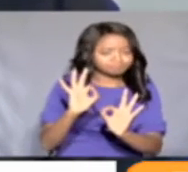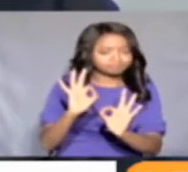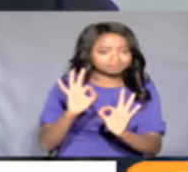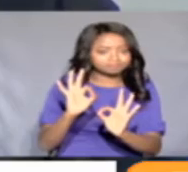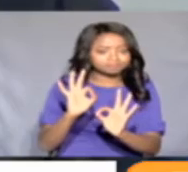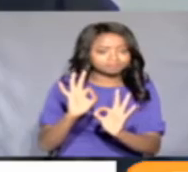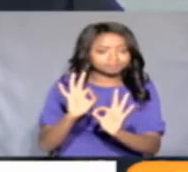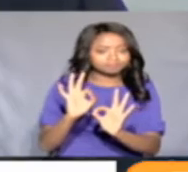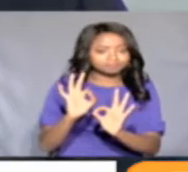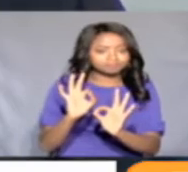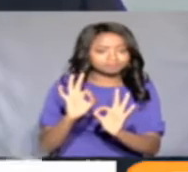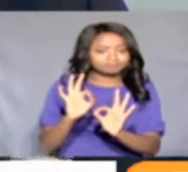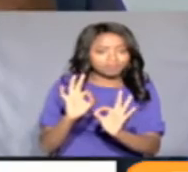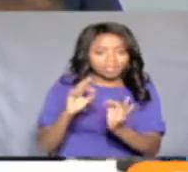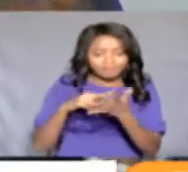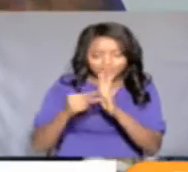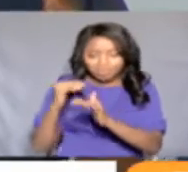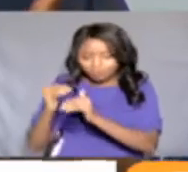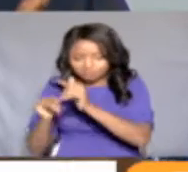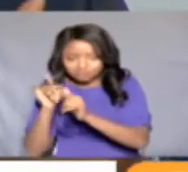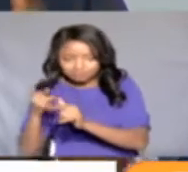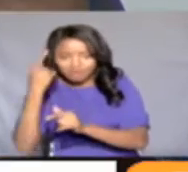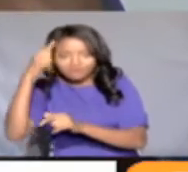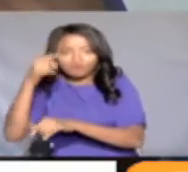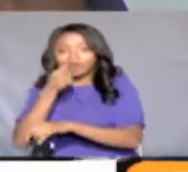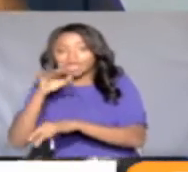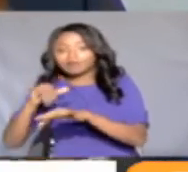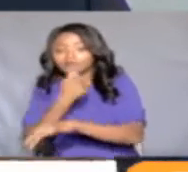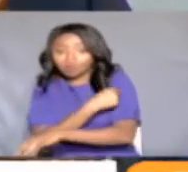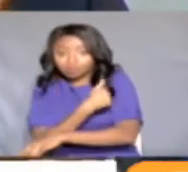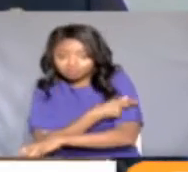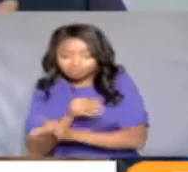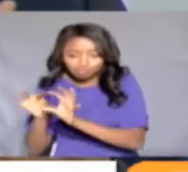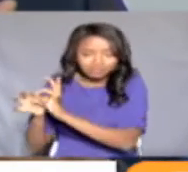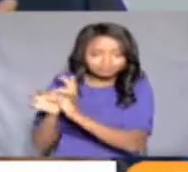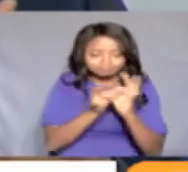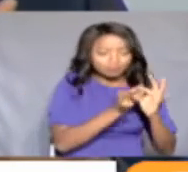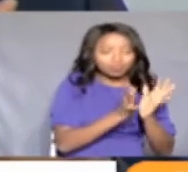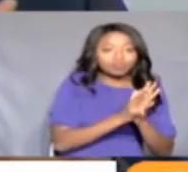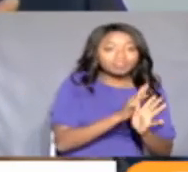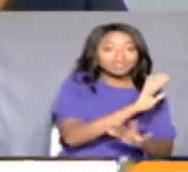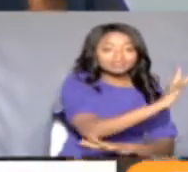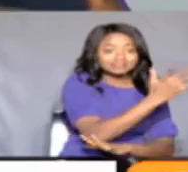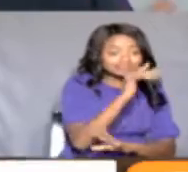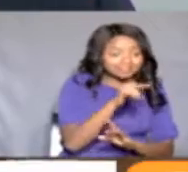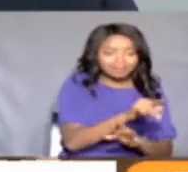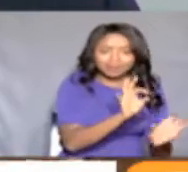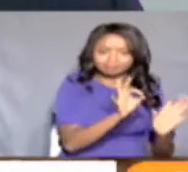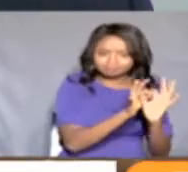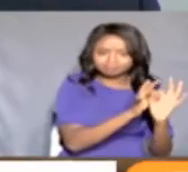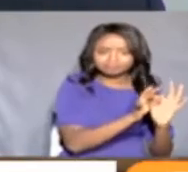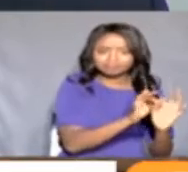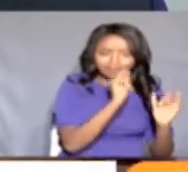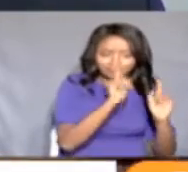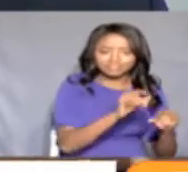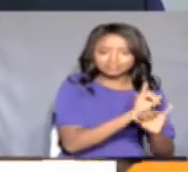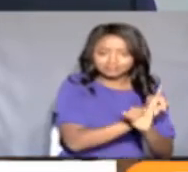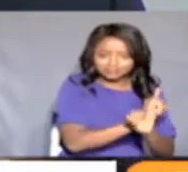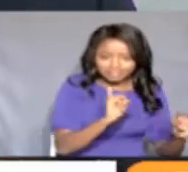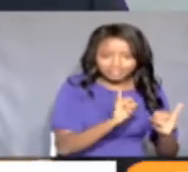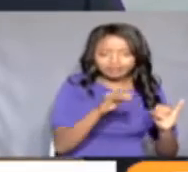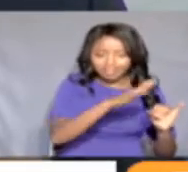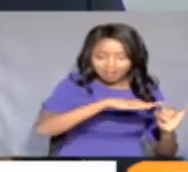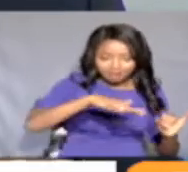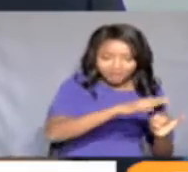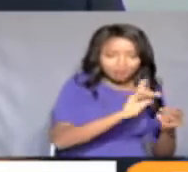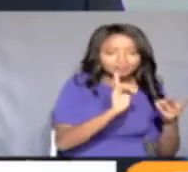for herbal medicines. Medicines have to be manufactured in a clean environment in a way that assures that